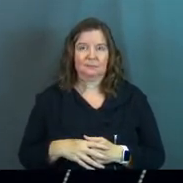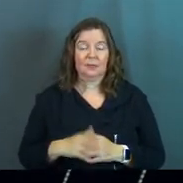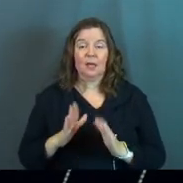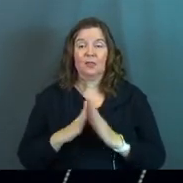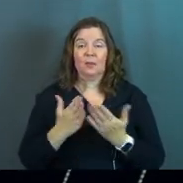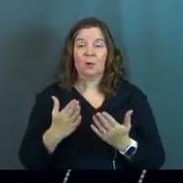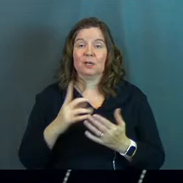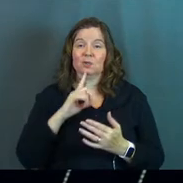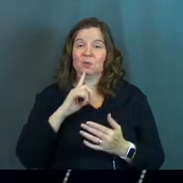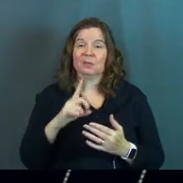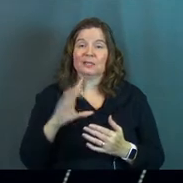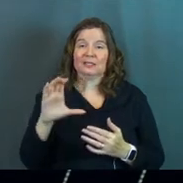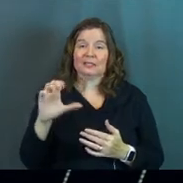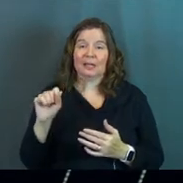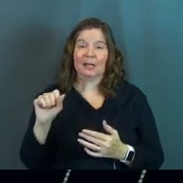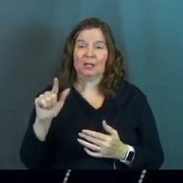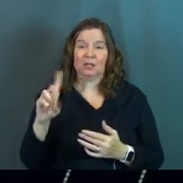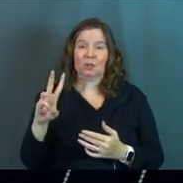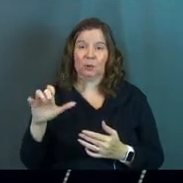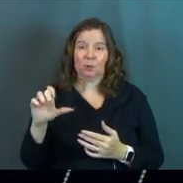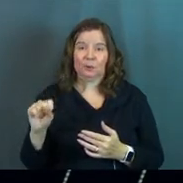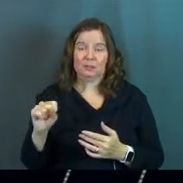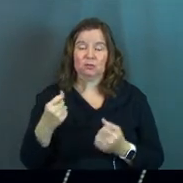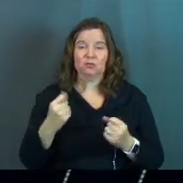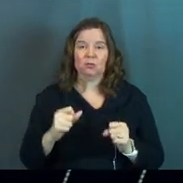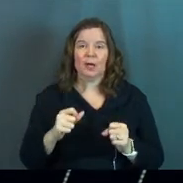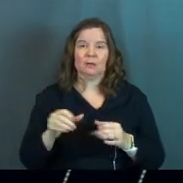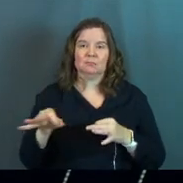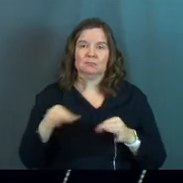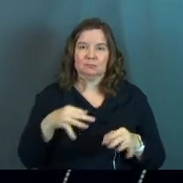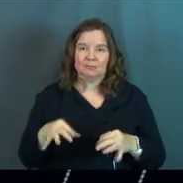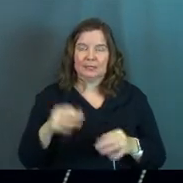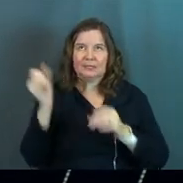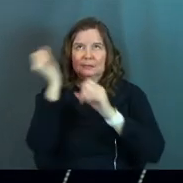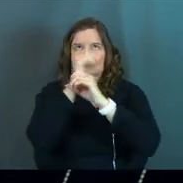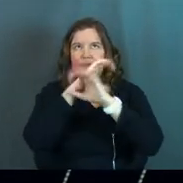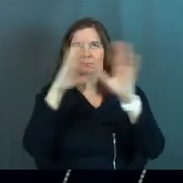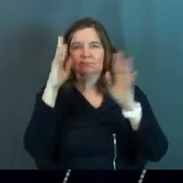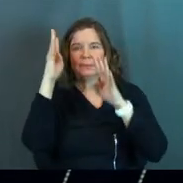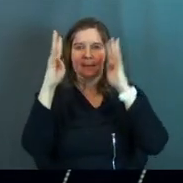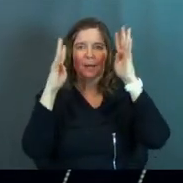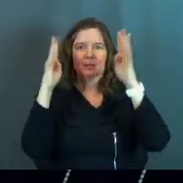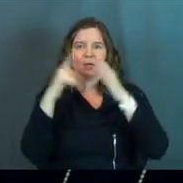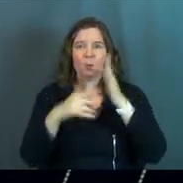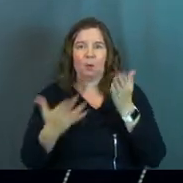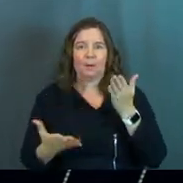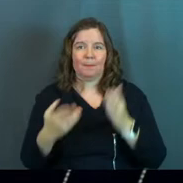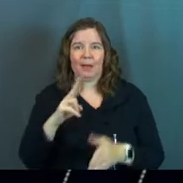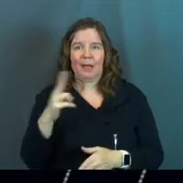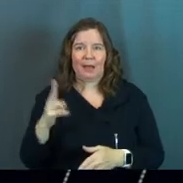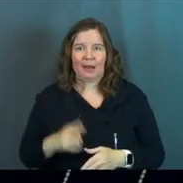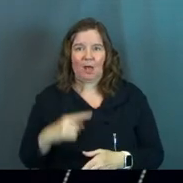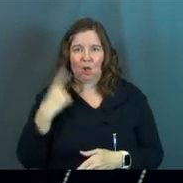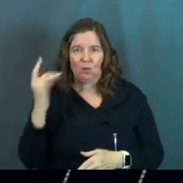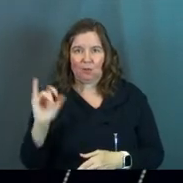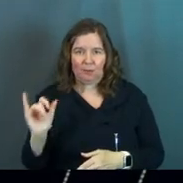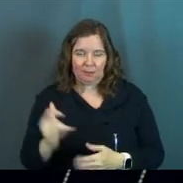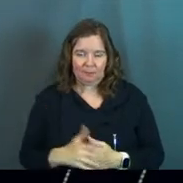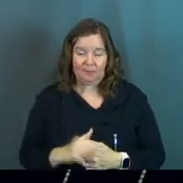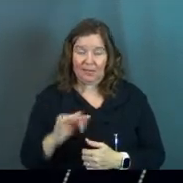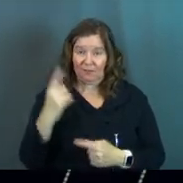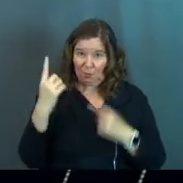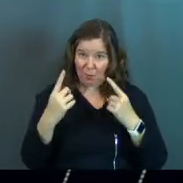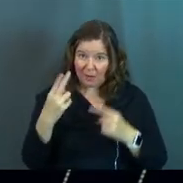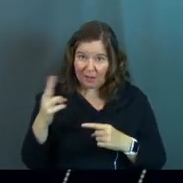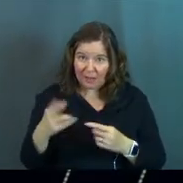And the book is essentially C.S. Lewis trying to exercise his imagination on what might hell be like. Have